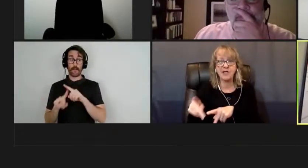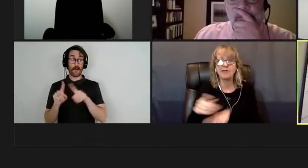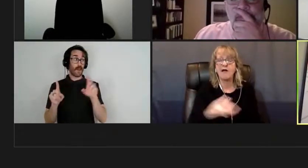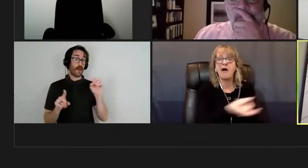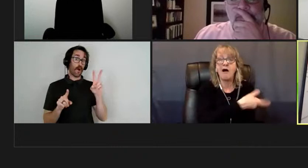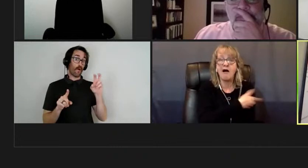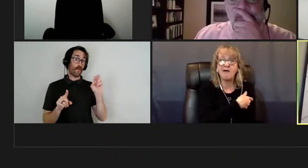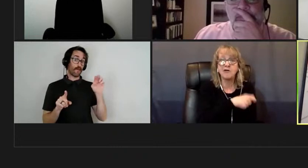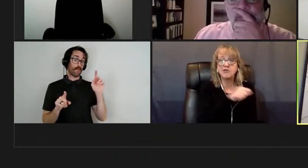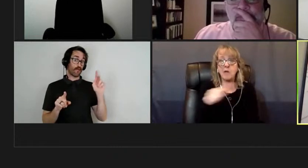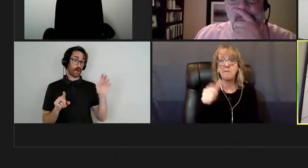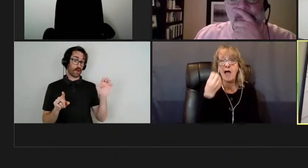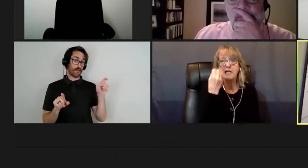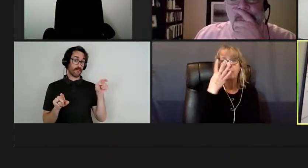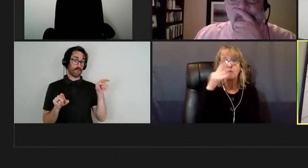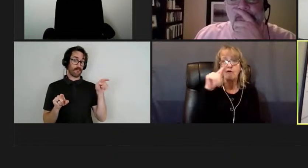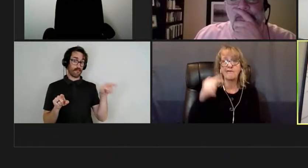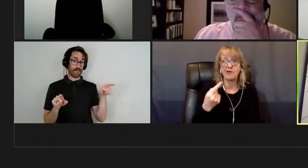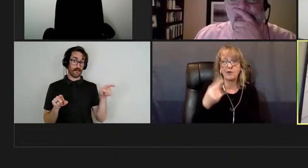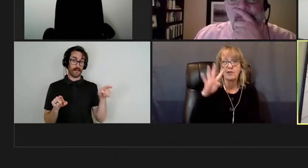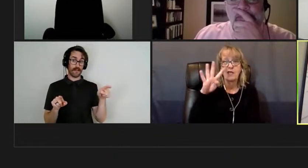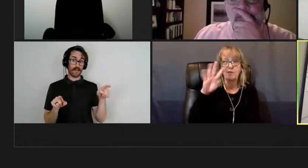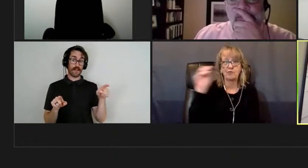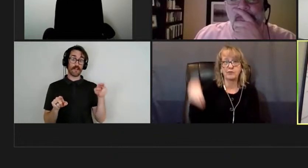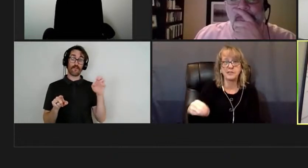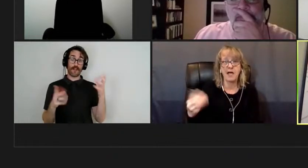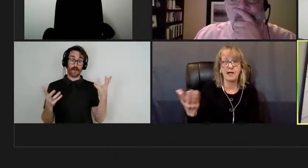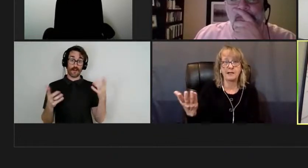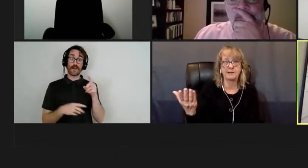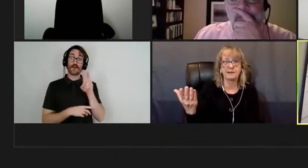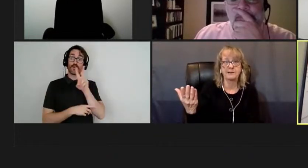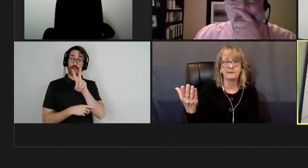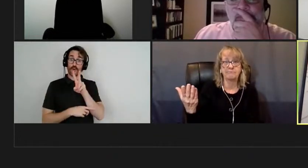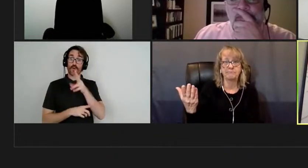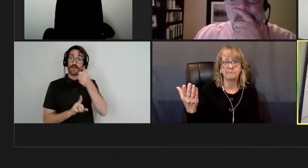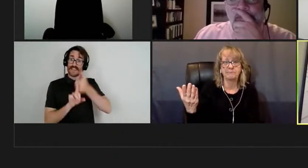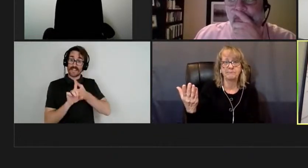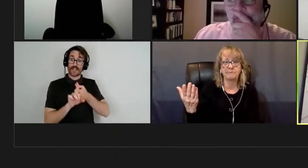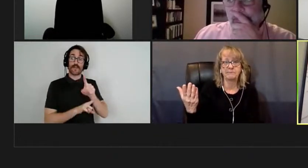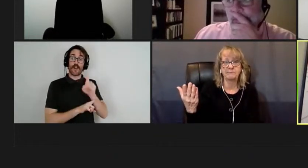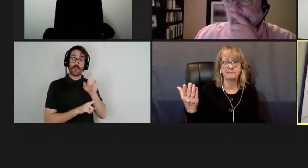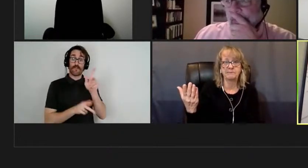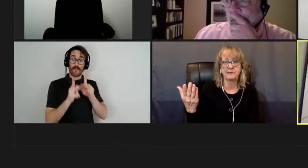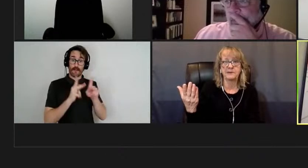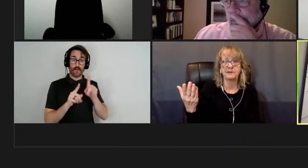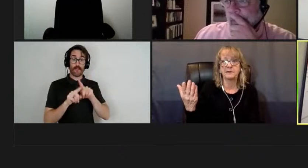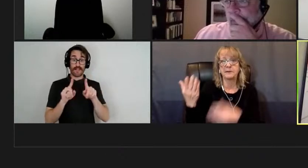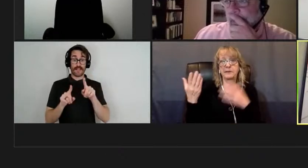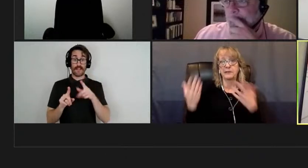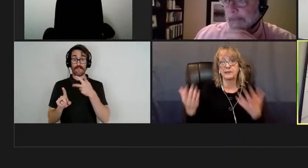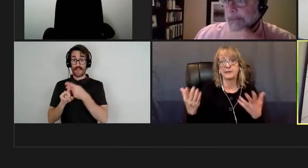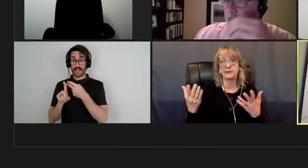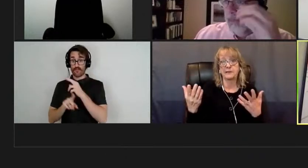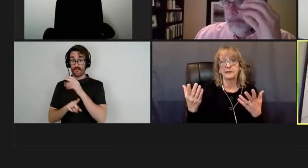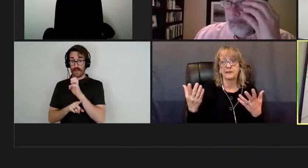rate is two per 100 people, and the vaccination rate there is lower